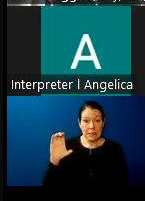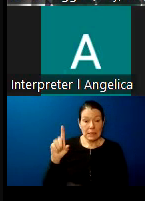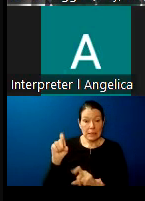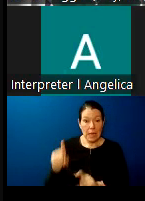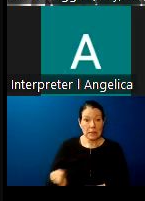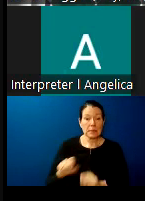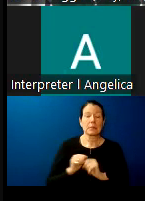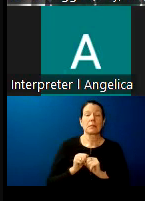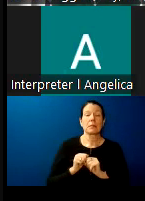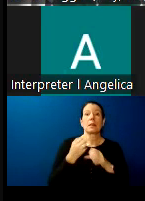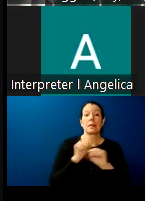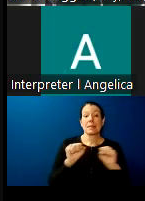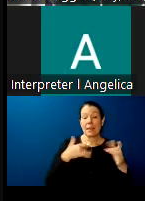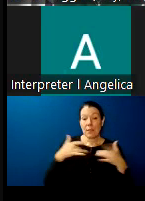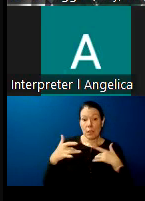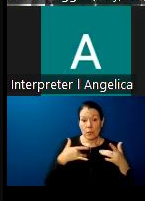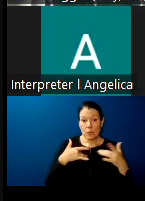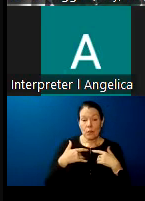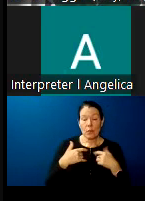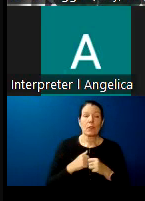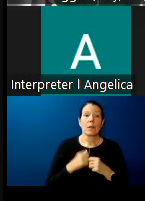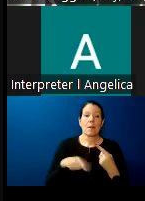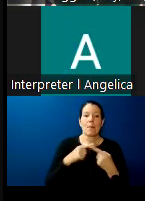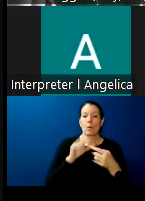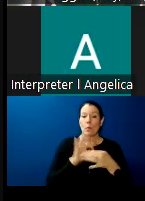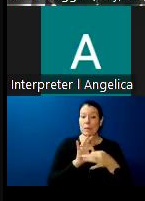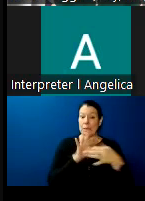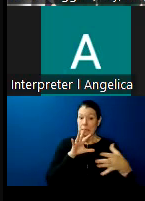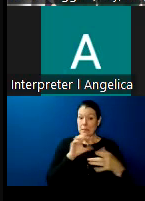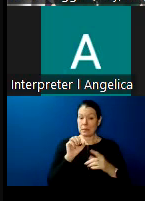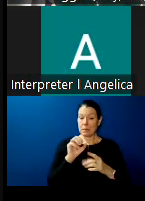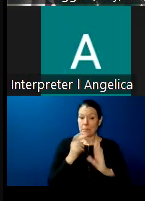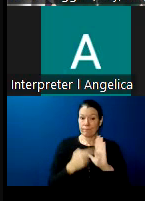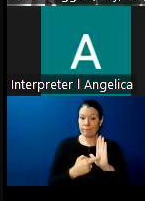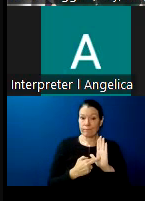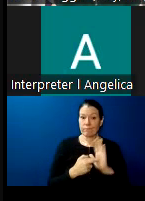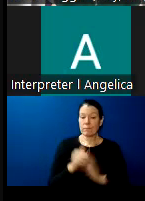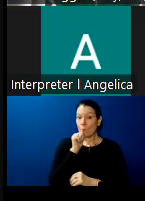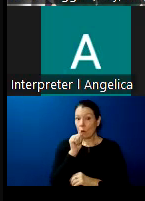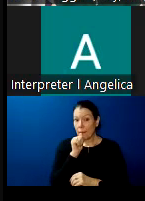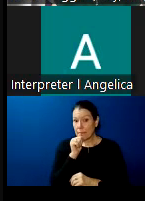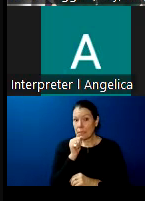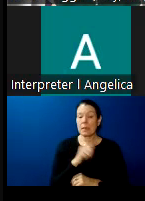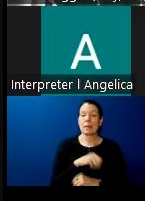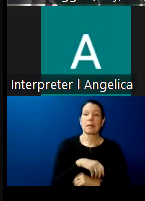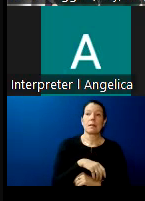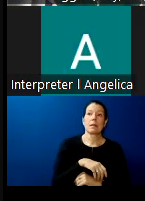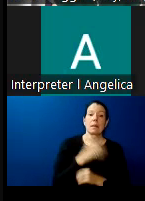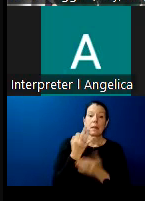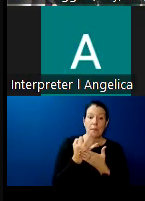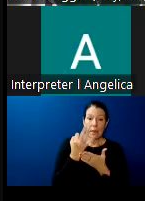concerns regarding setting release conditions, privacy matters,